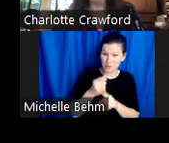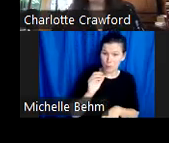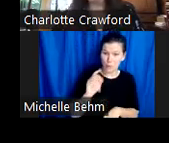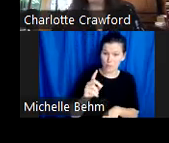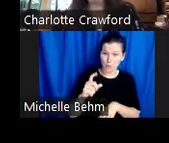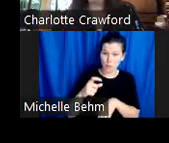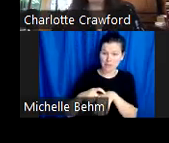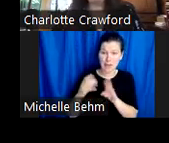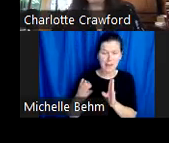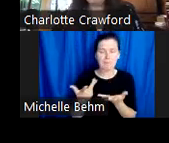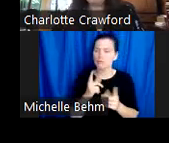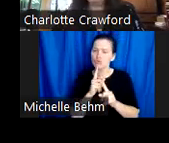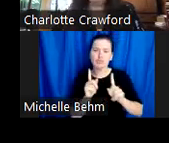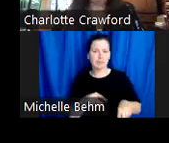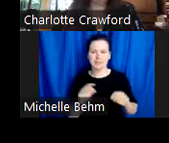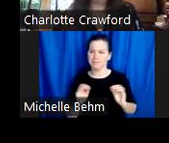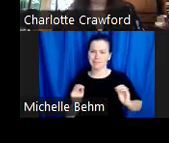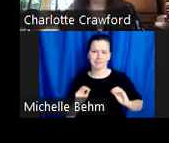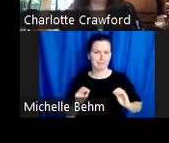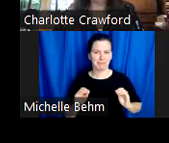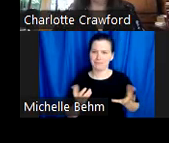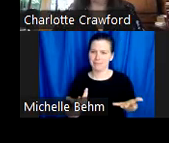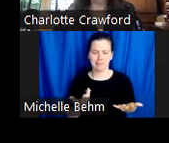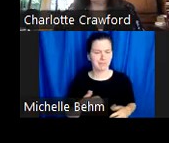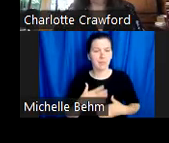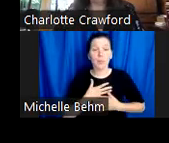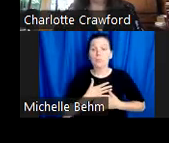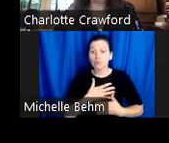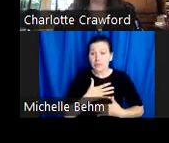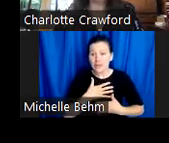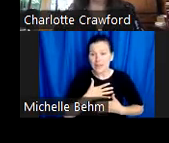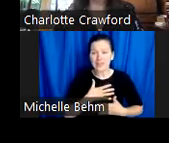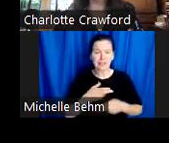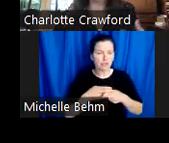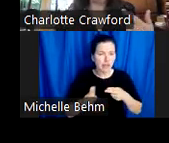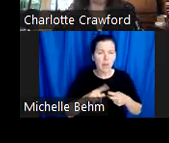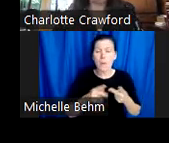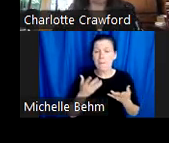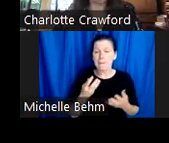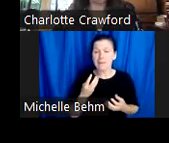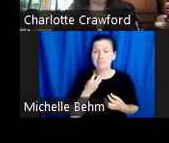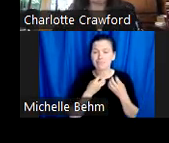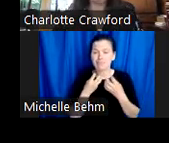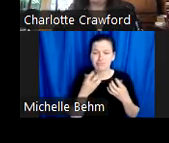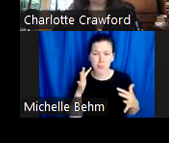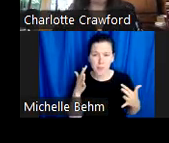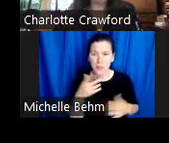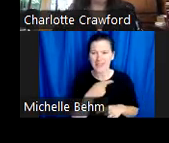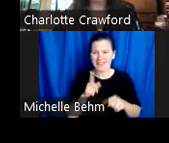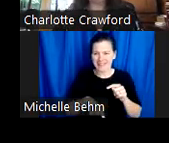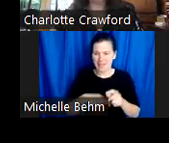not responsive at all. Their breathing is very shallow, or they may have a gurgling because they can't really maintain their